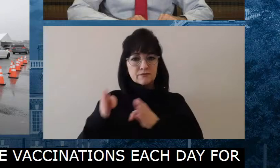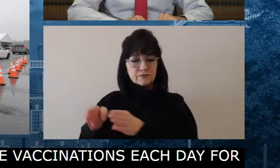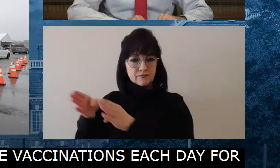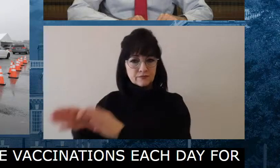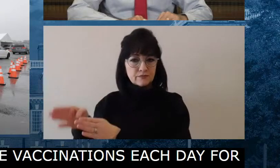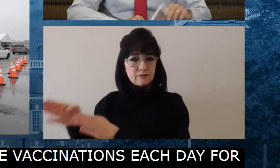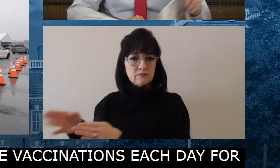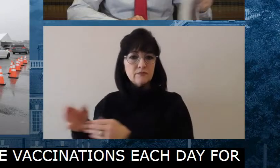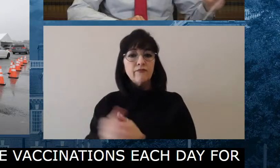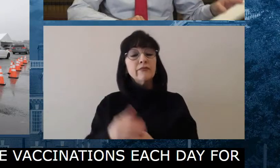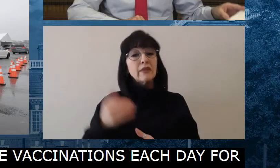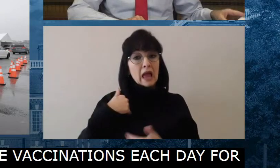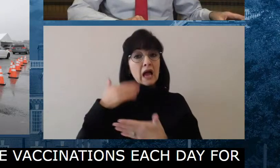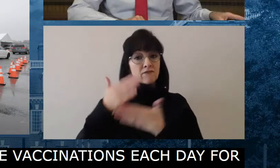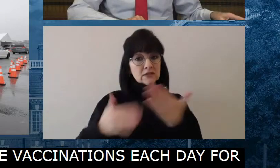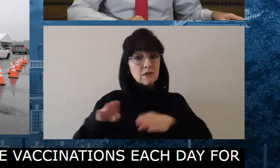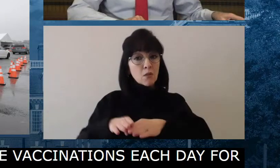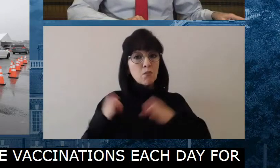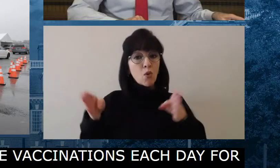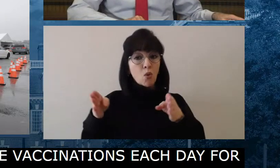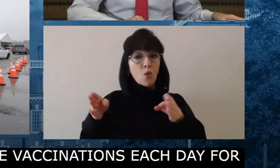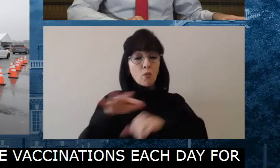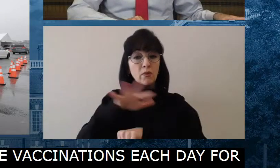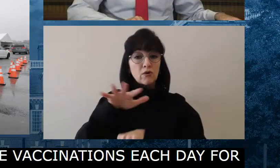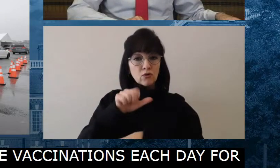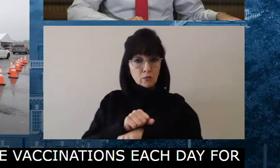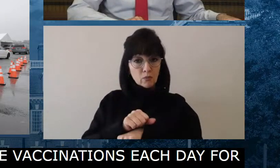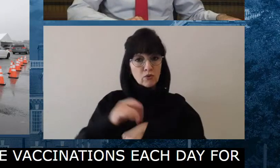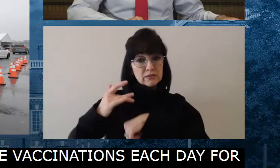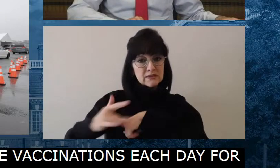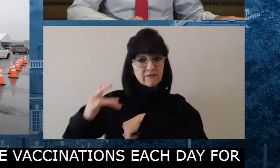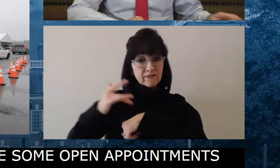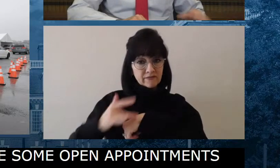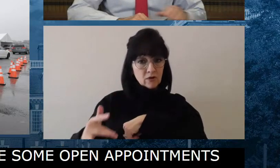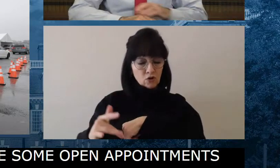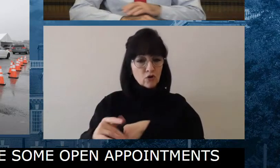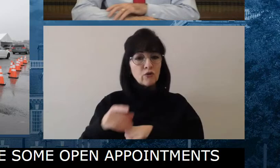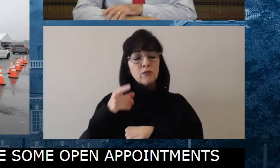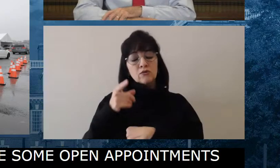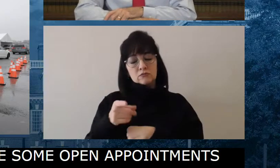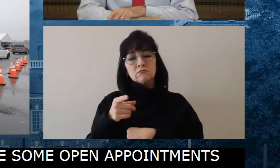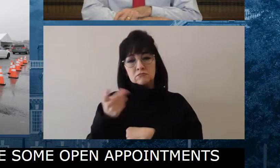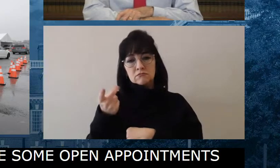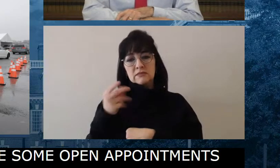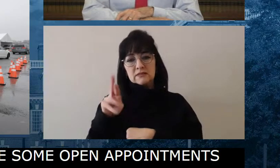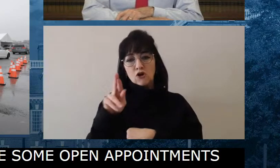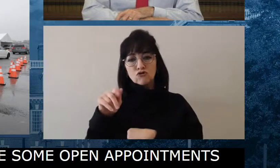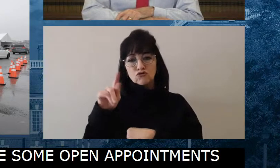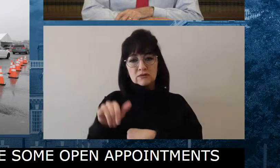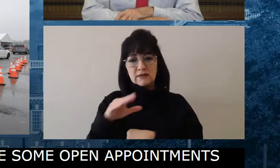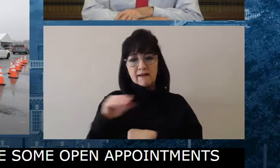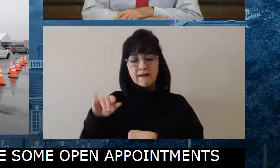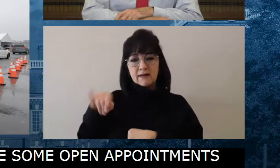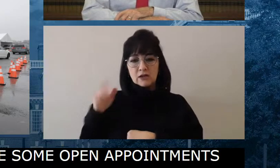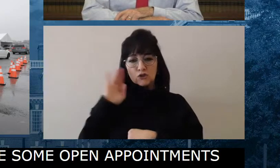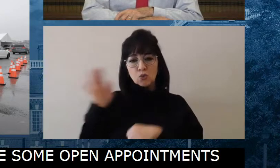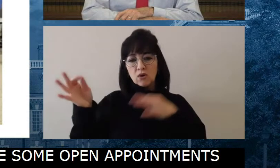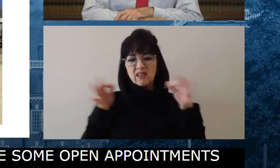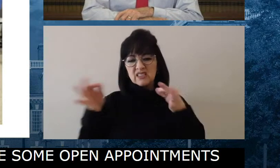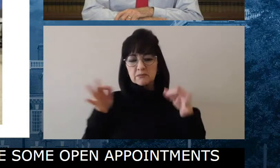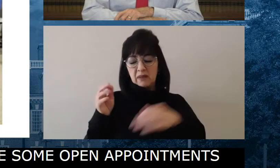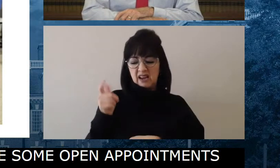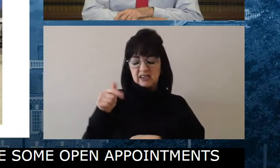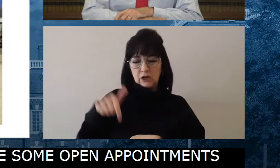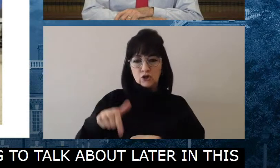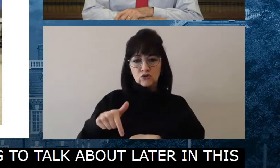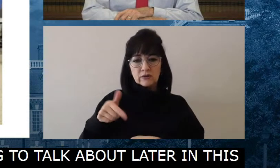Dr. Rattay and AJ are going to talk about later in this presentation. I mentioned vaccinating educators and school